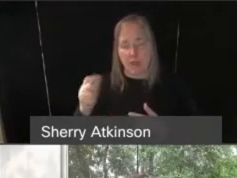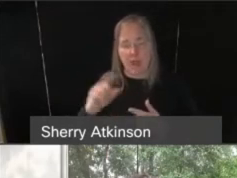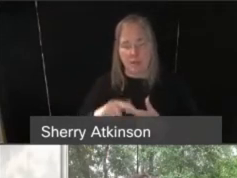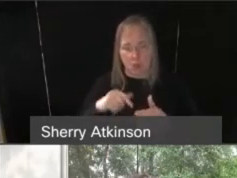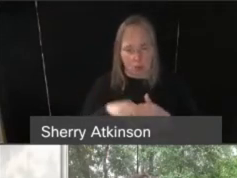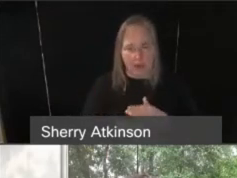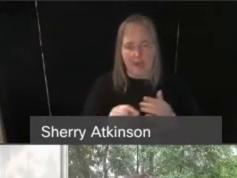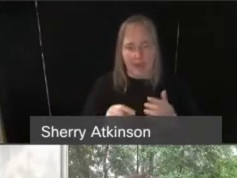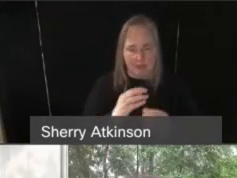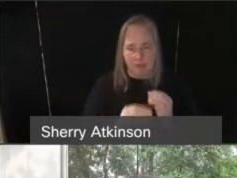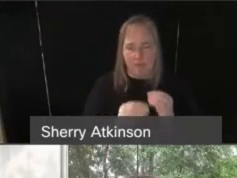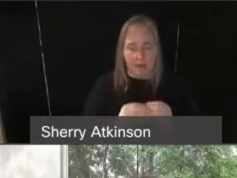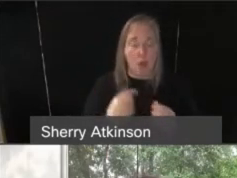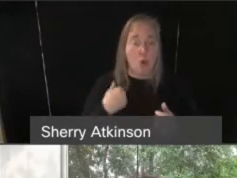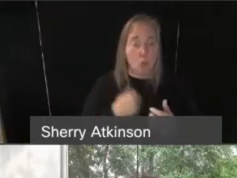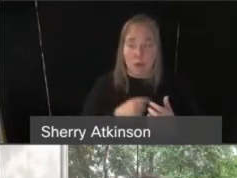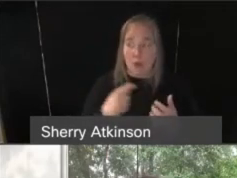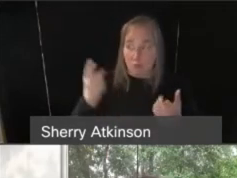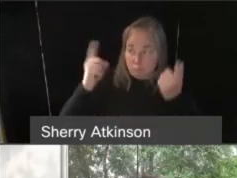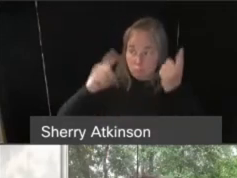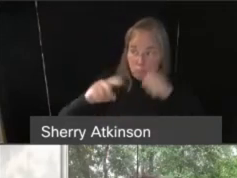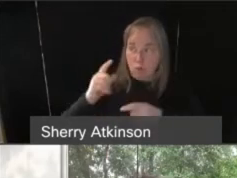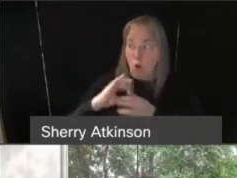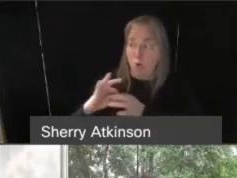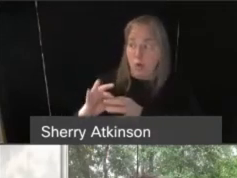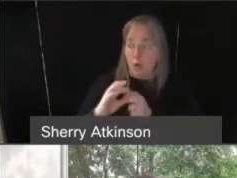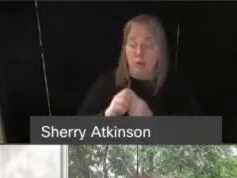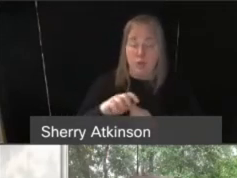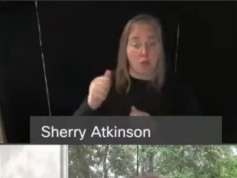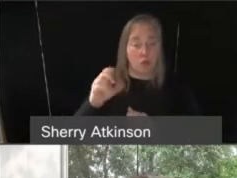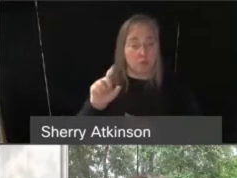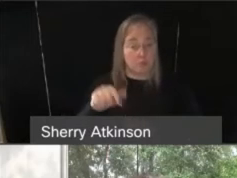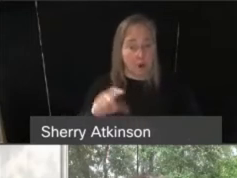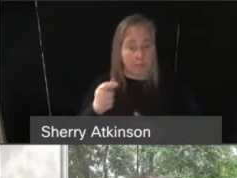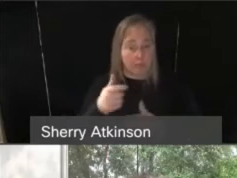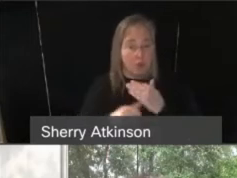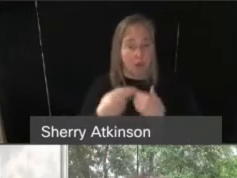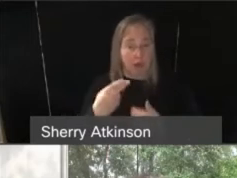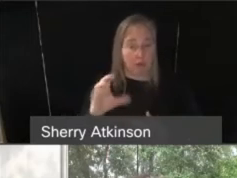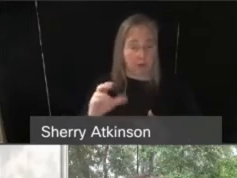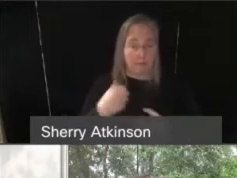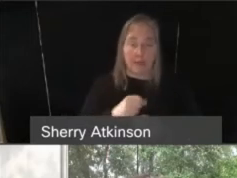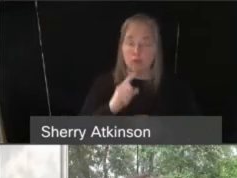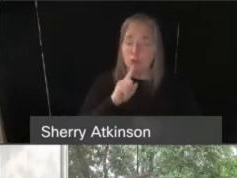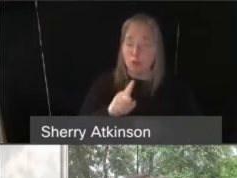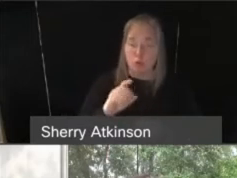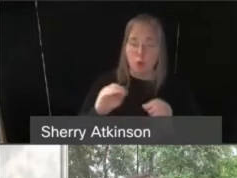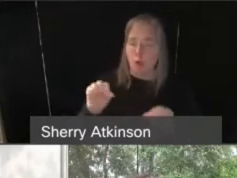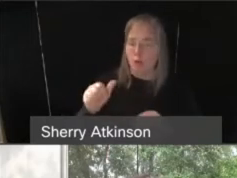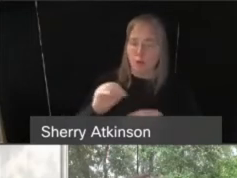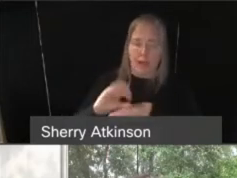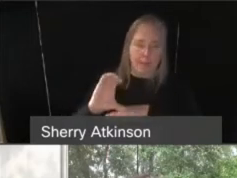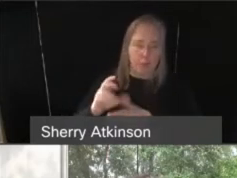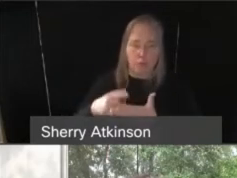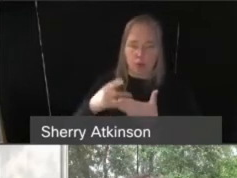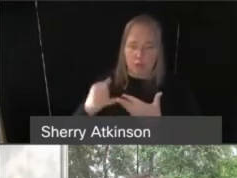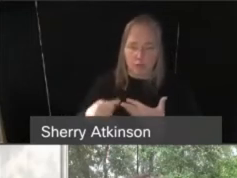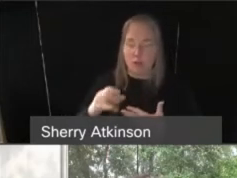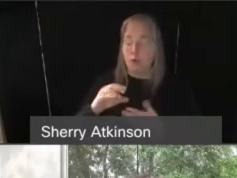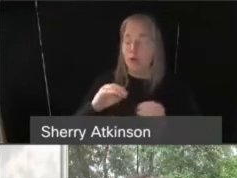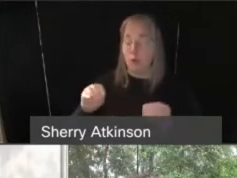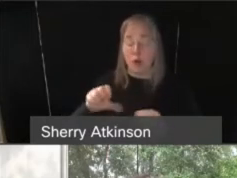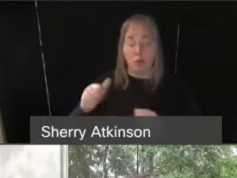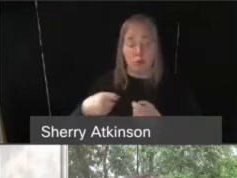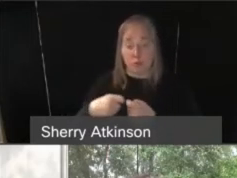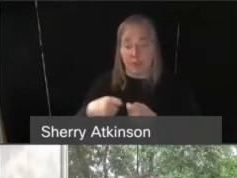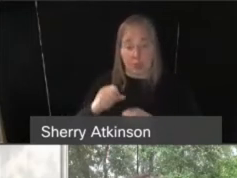other departments within the county to make sure that there's no other capital projects, no other utility work that happens